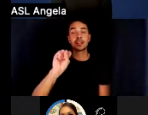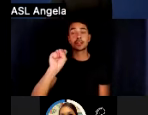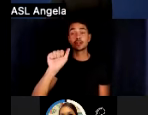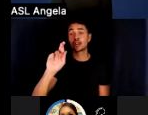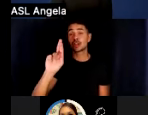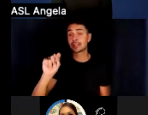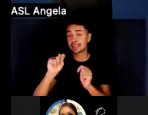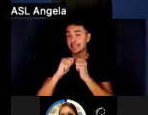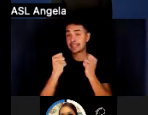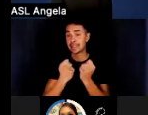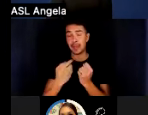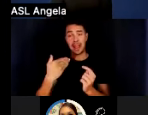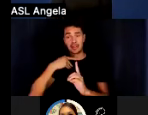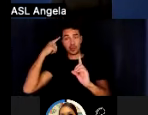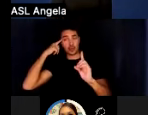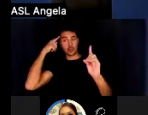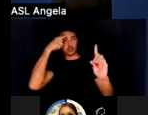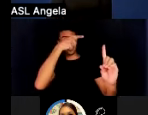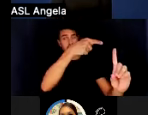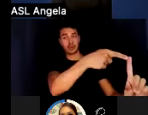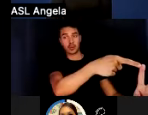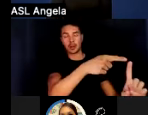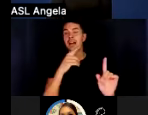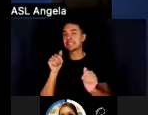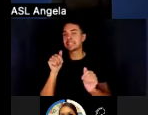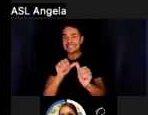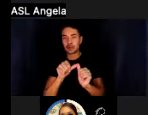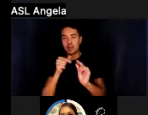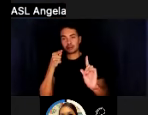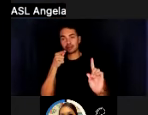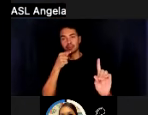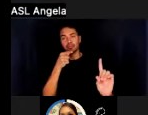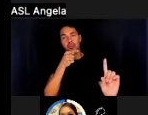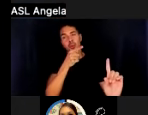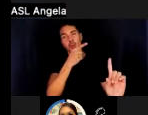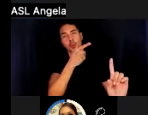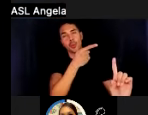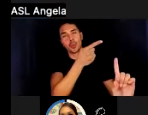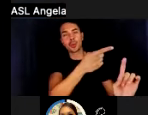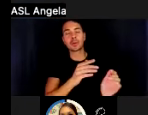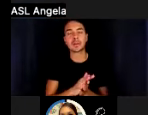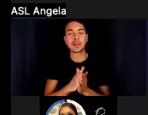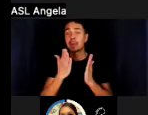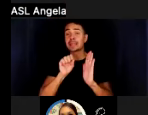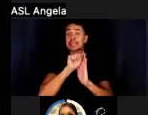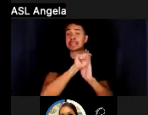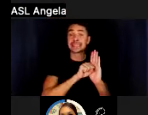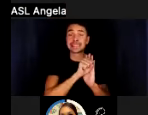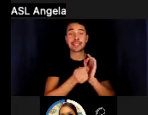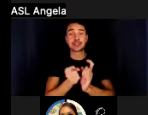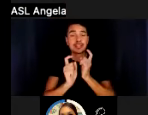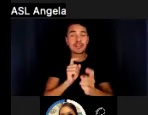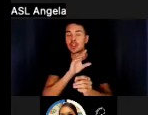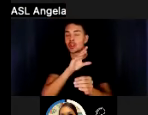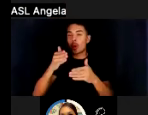end. We are continuously improving. So our teams may go through seasons. We're going to have times